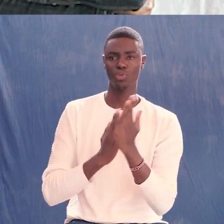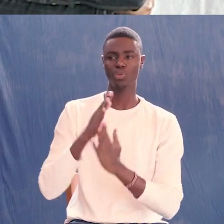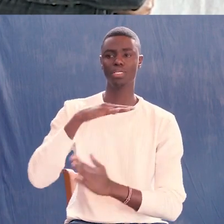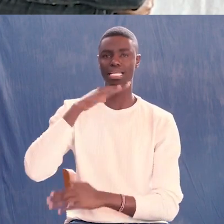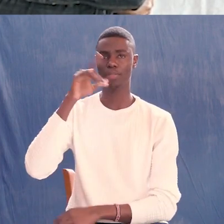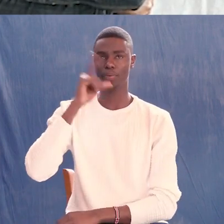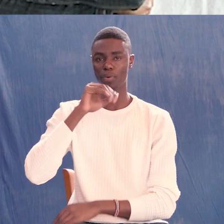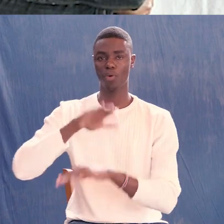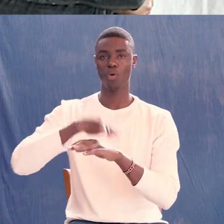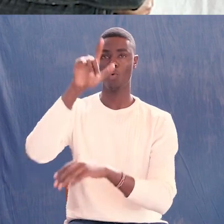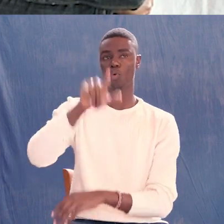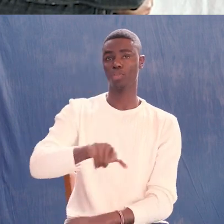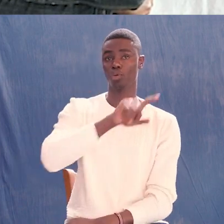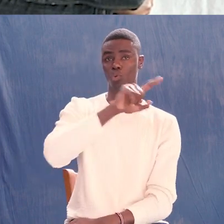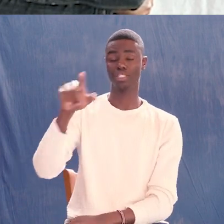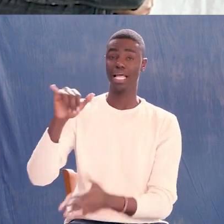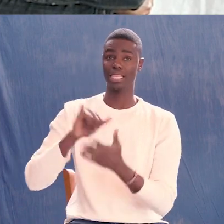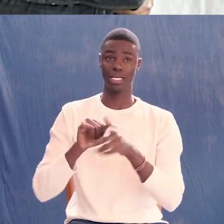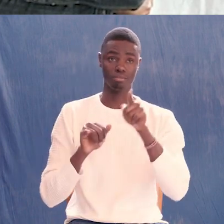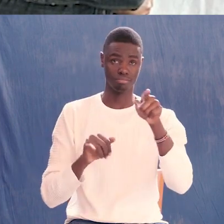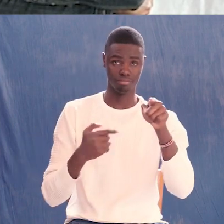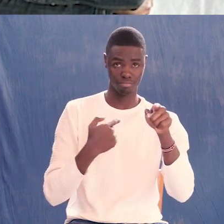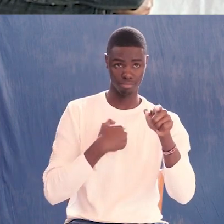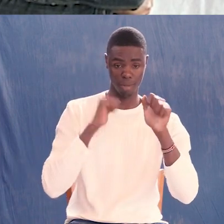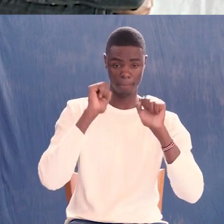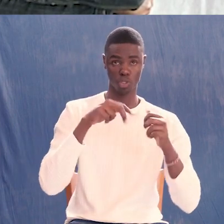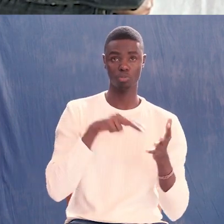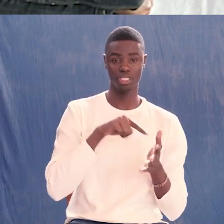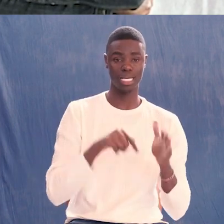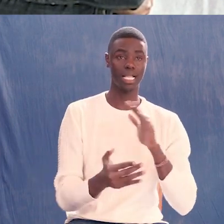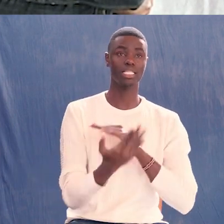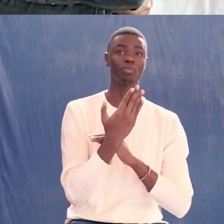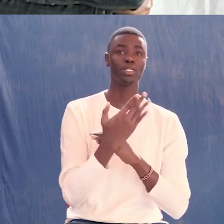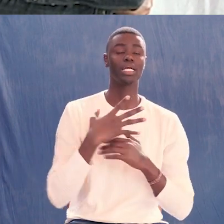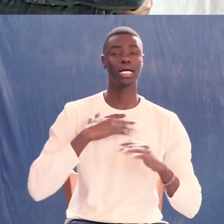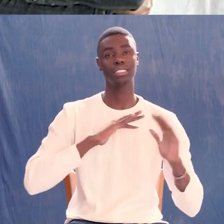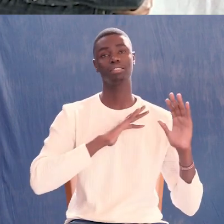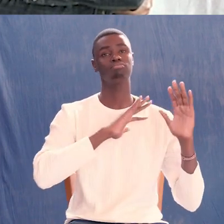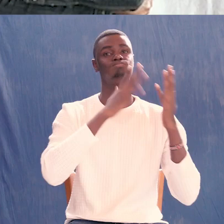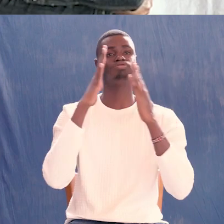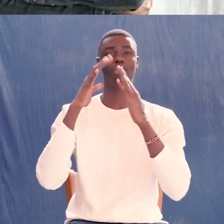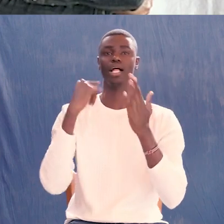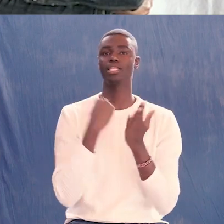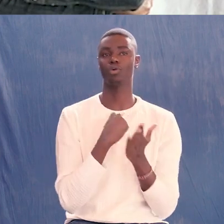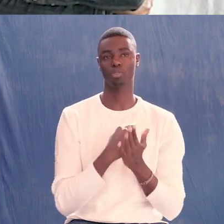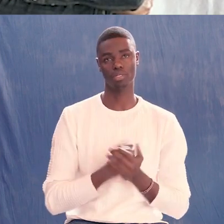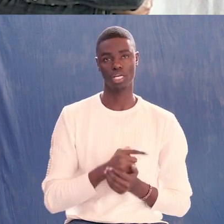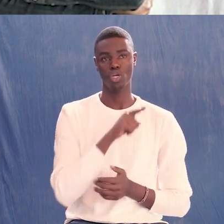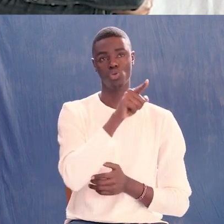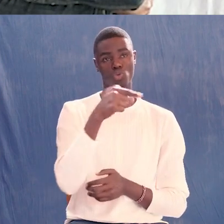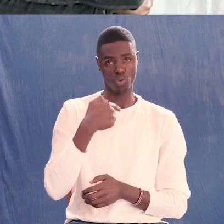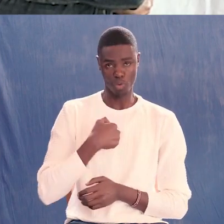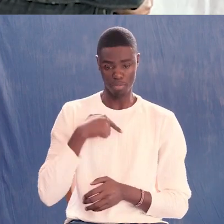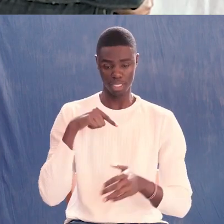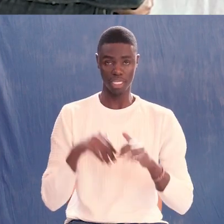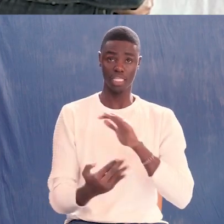upon that cross that you and I could stand this morning and celebrate that gospel. That you and I this morning